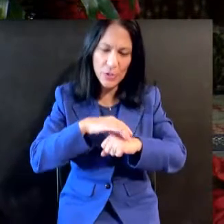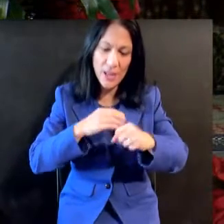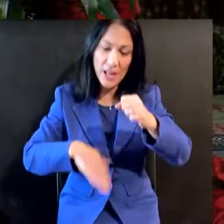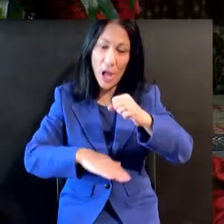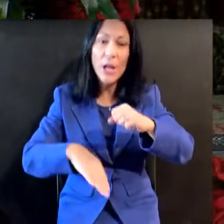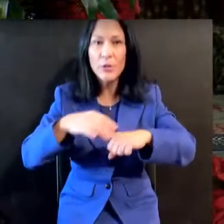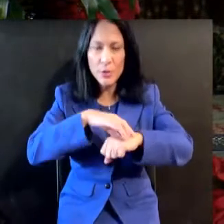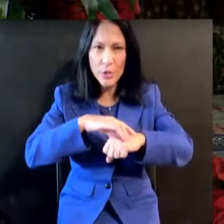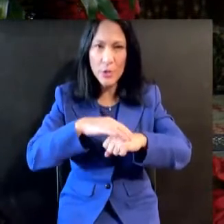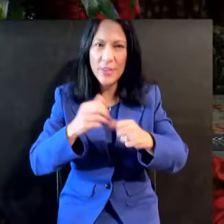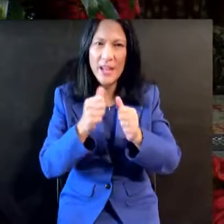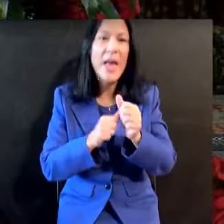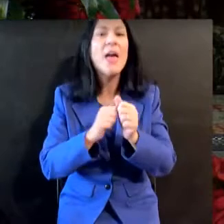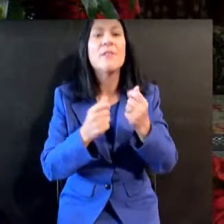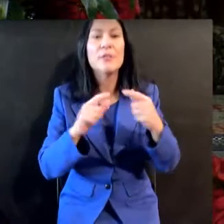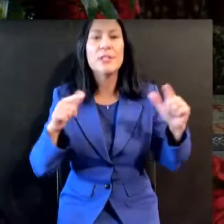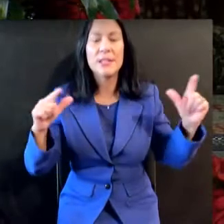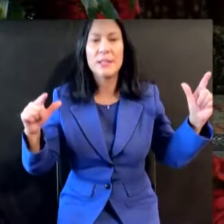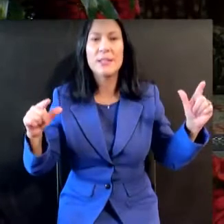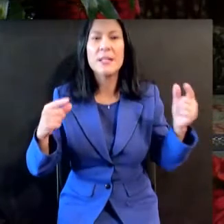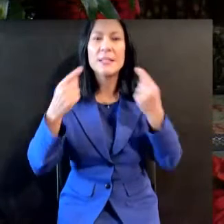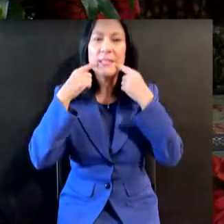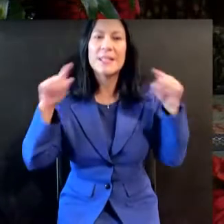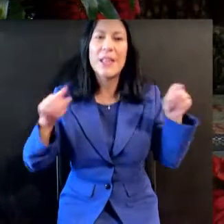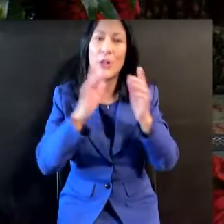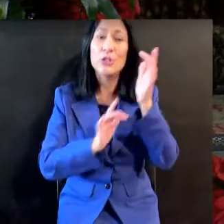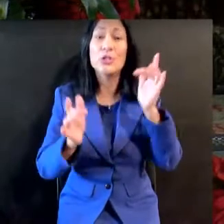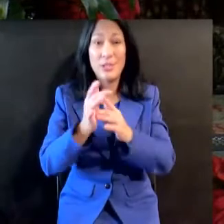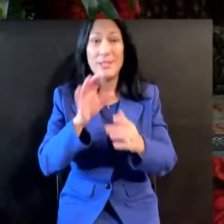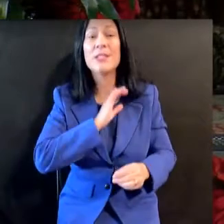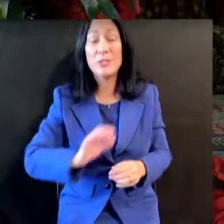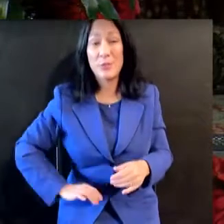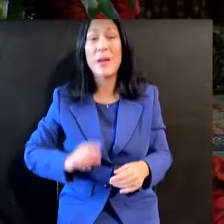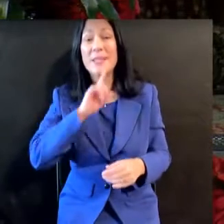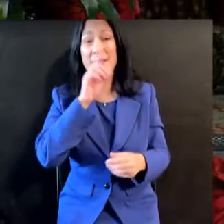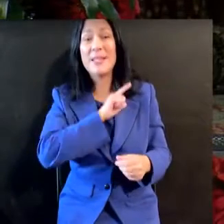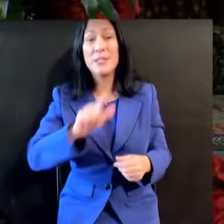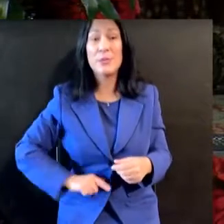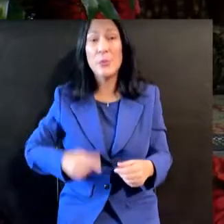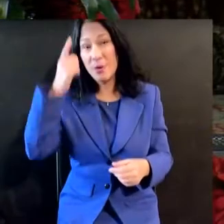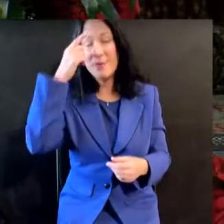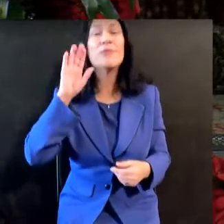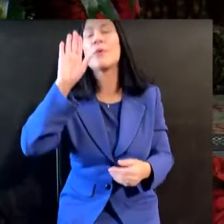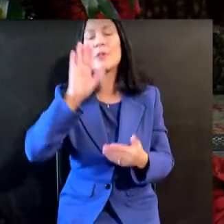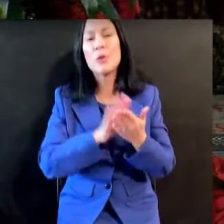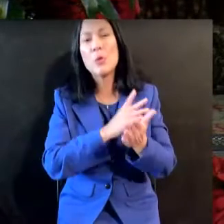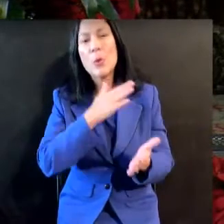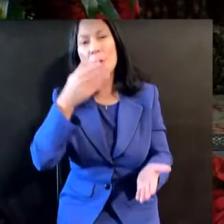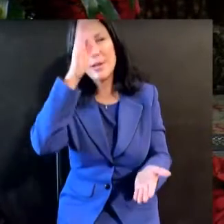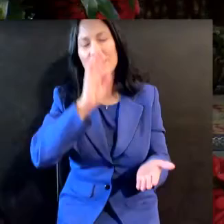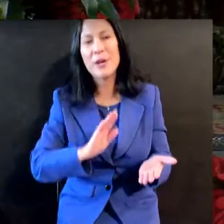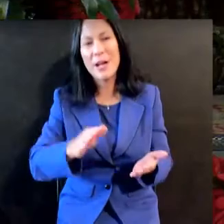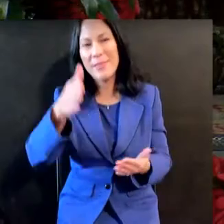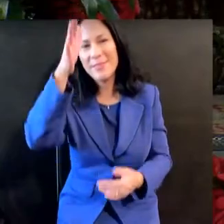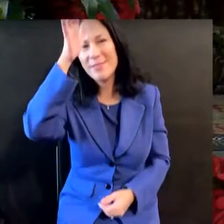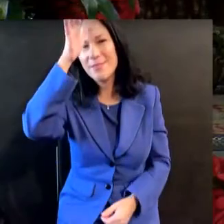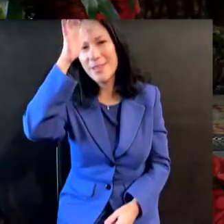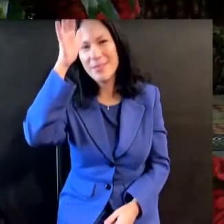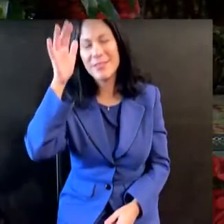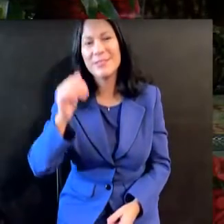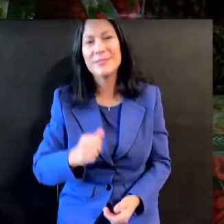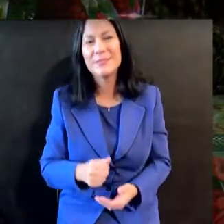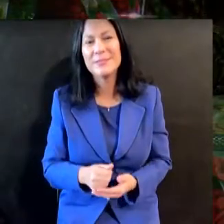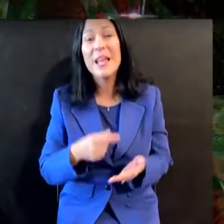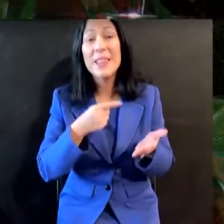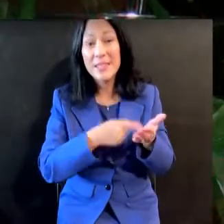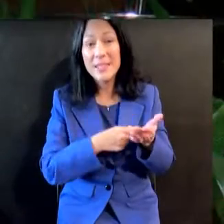tongue declare that Jesus Christ is Lord, to the glory of God the Father."